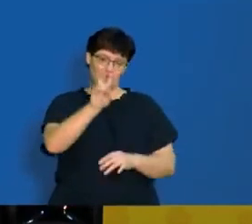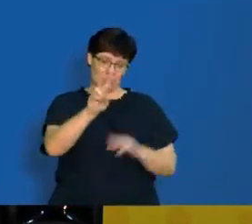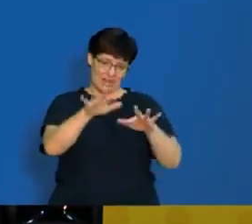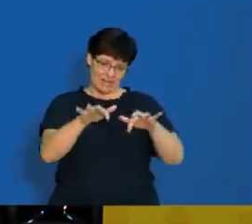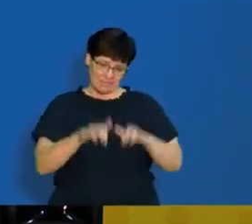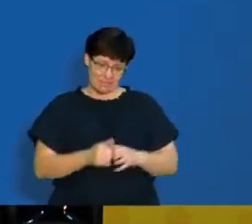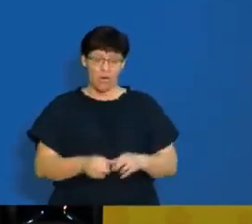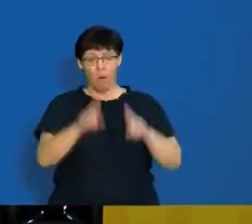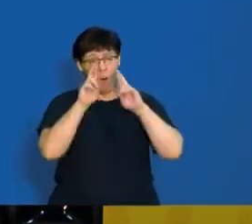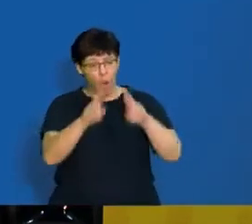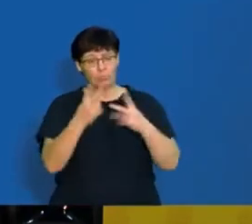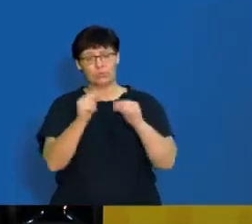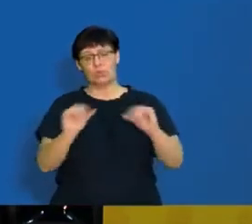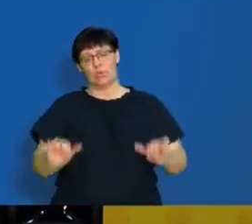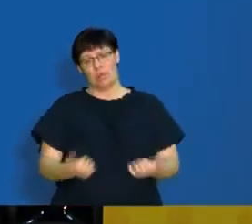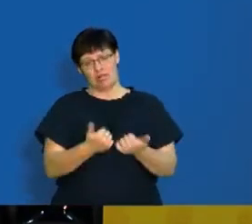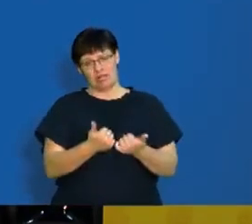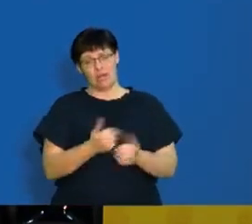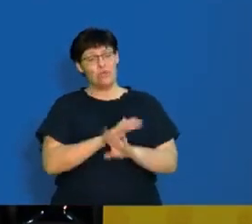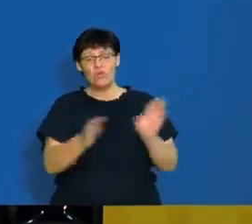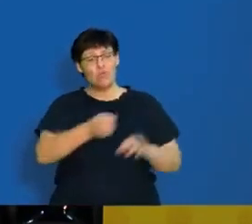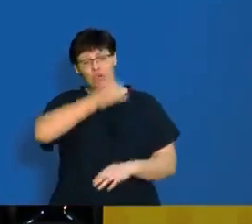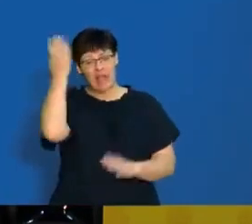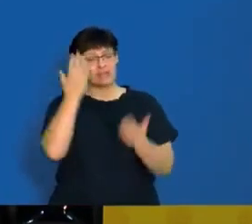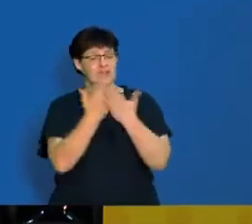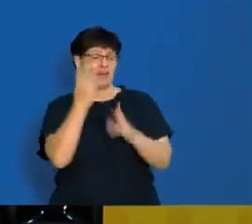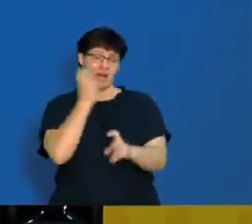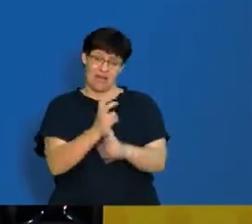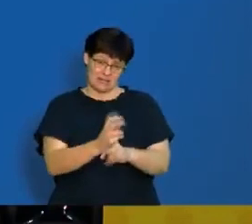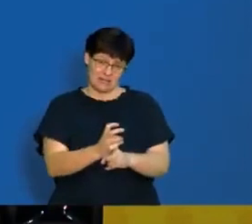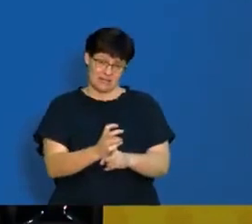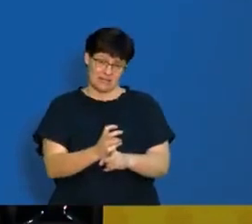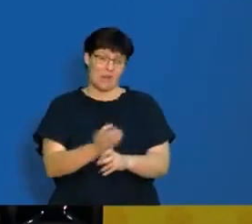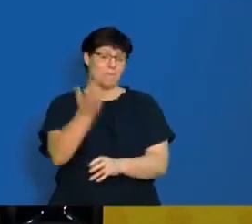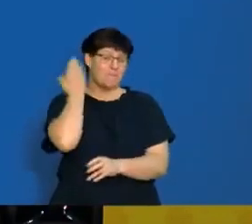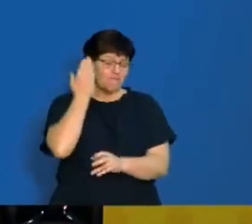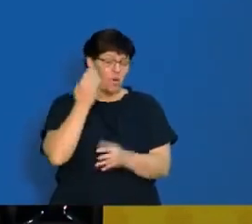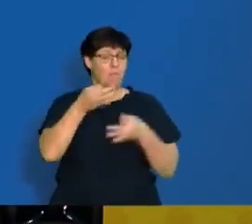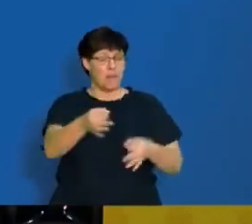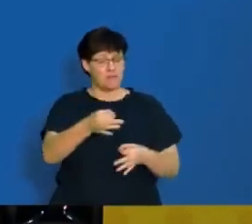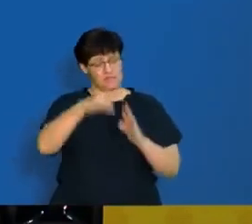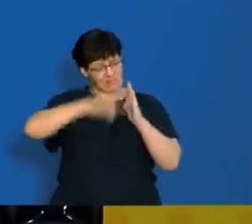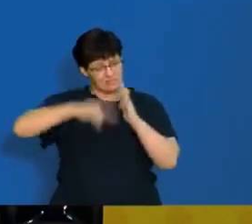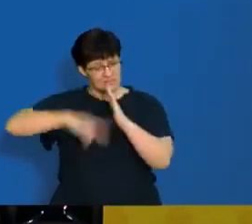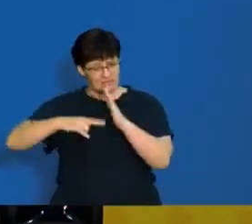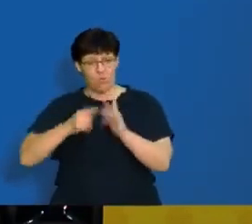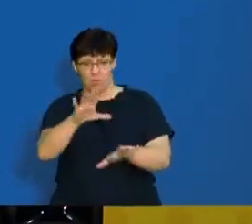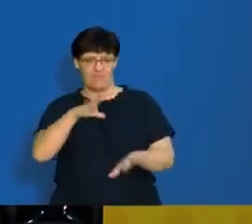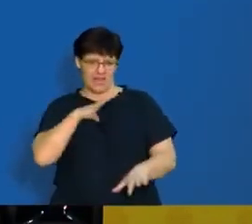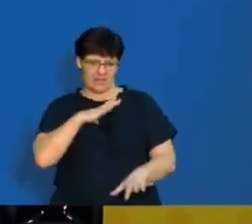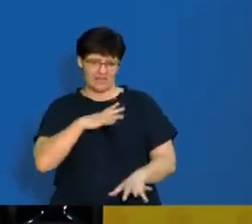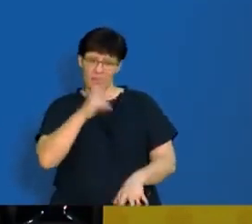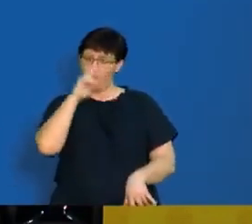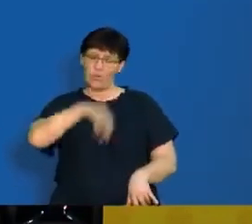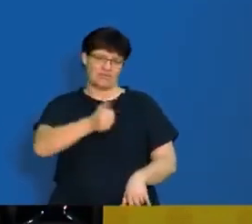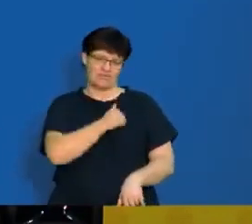hope you will do very, very well. Please don't forget to study hard, go over the past papers, and you will be fine. I wish you